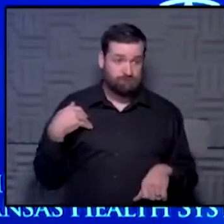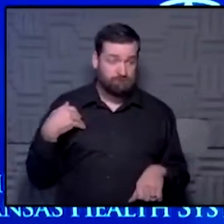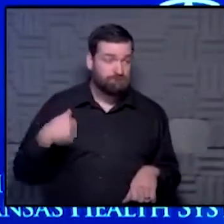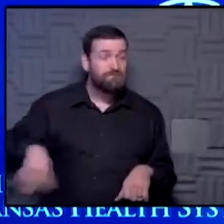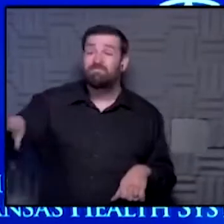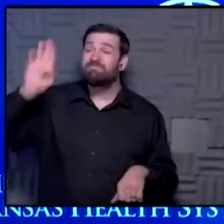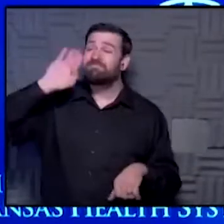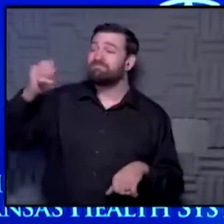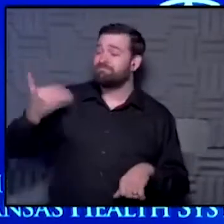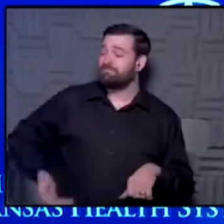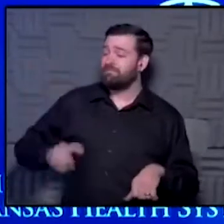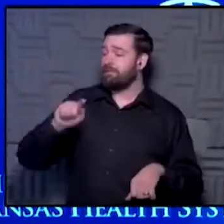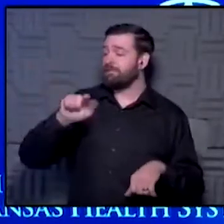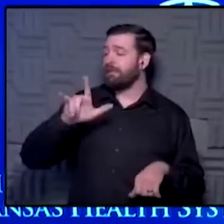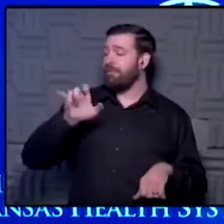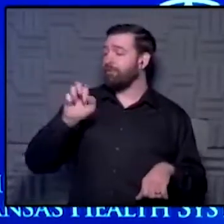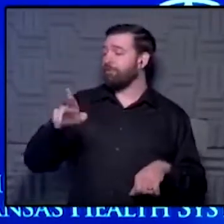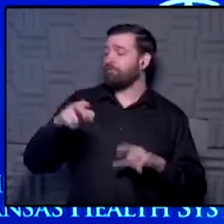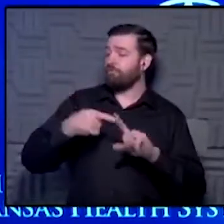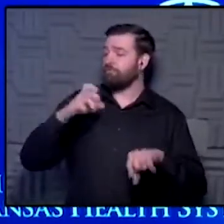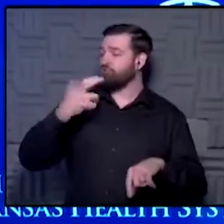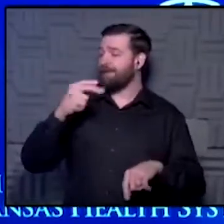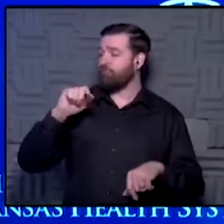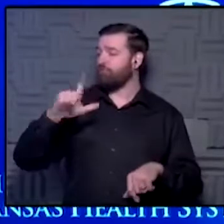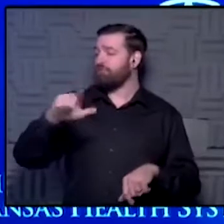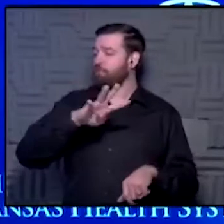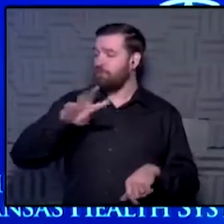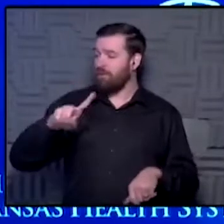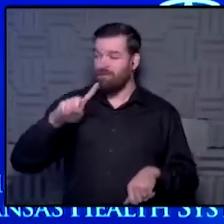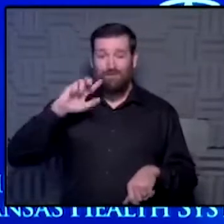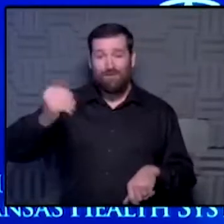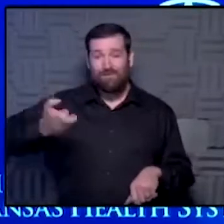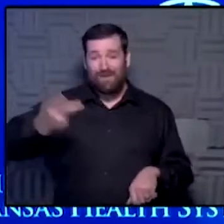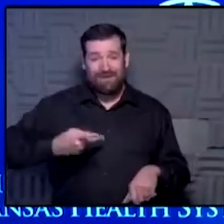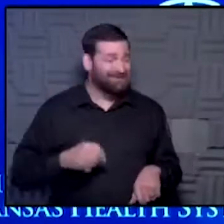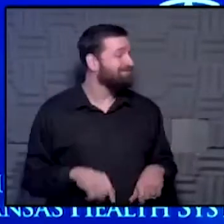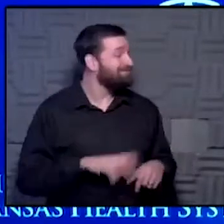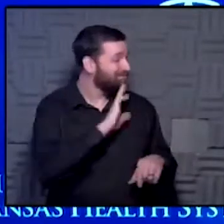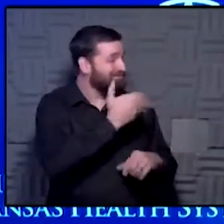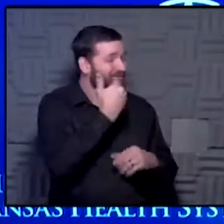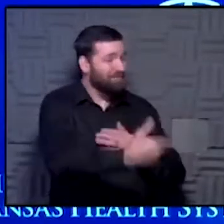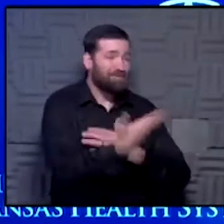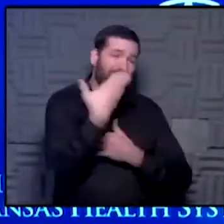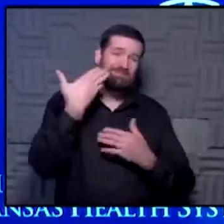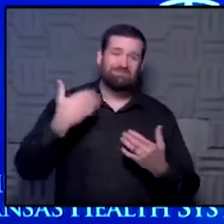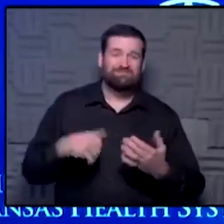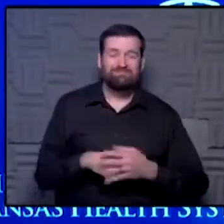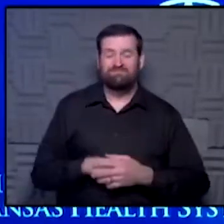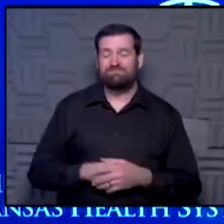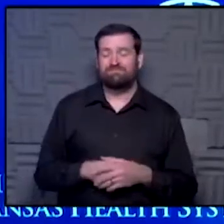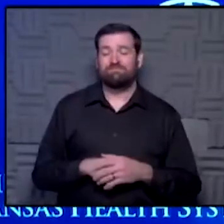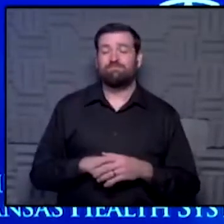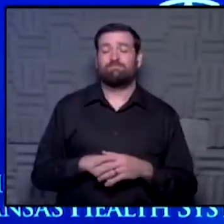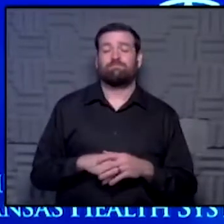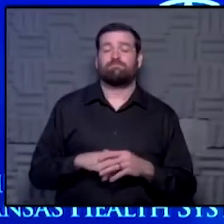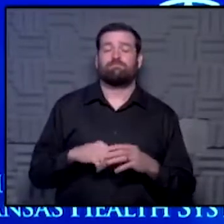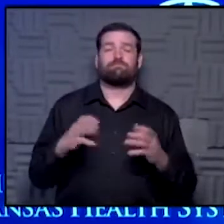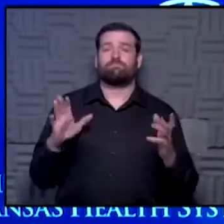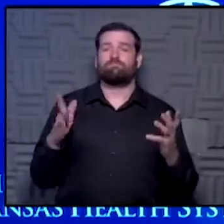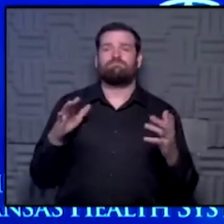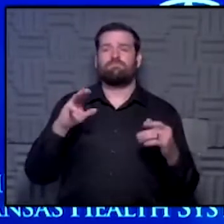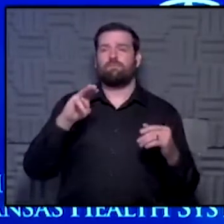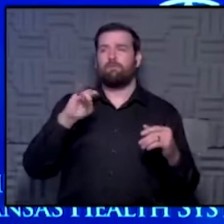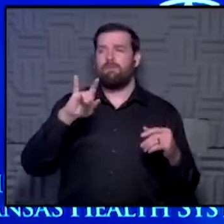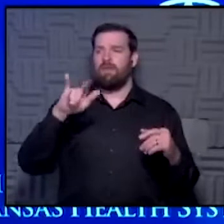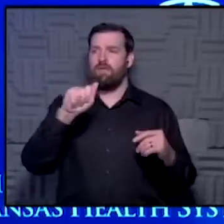Hi, guys. It's Taylor at Channel 41. How are you this morning? Hey, Taylor. How are you? Taylor. Welcome back. Good. Thank you. Thank you very much. Hey, this is kind of a media question